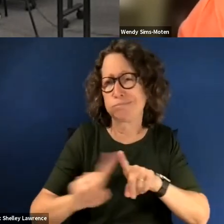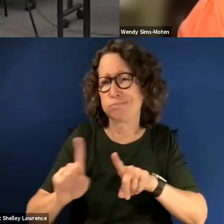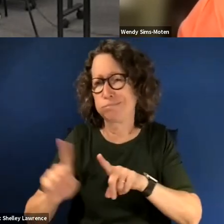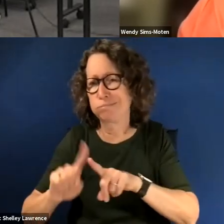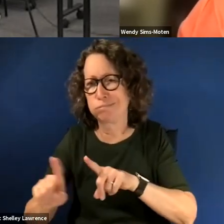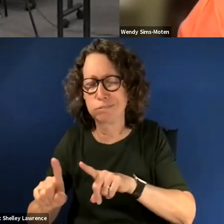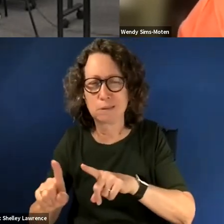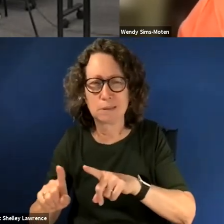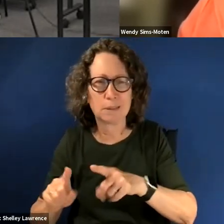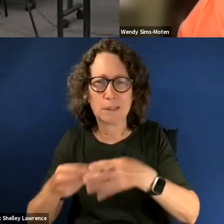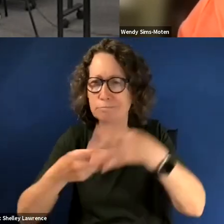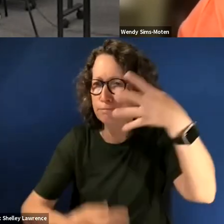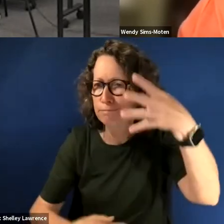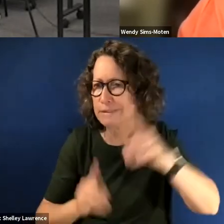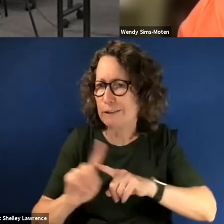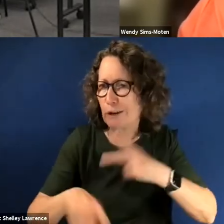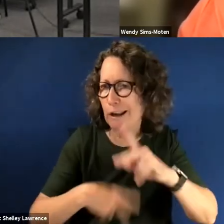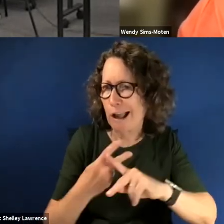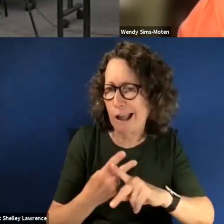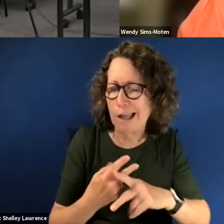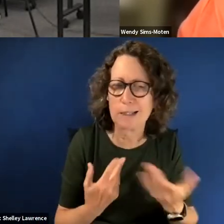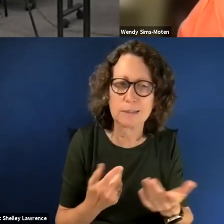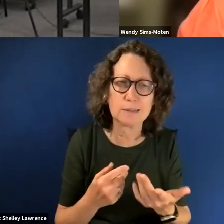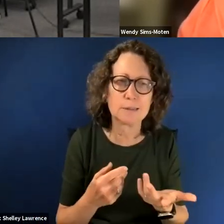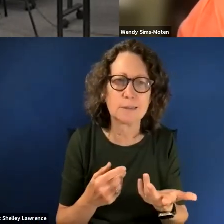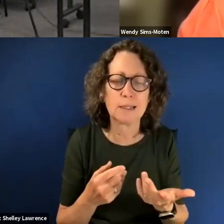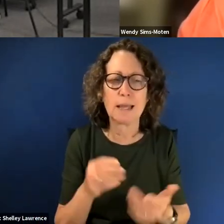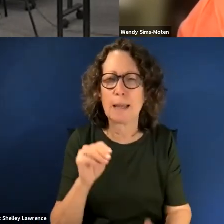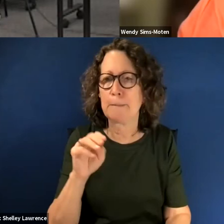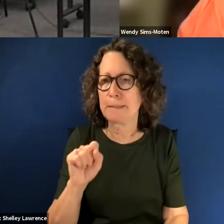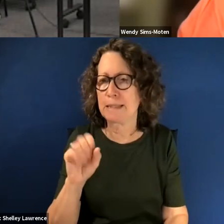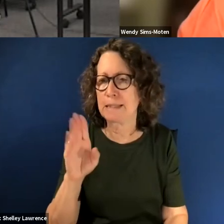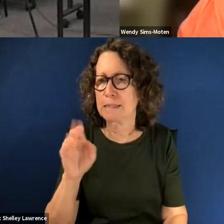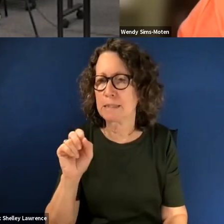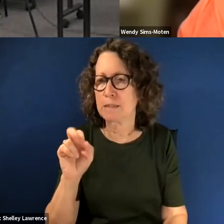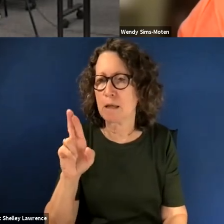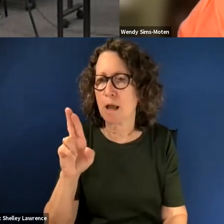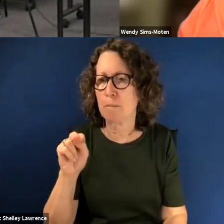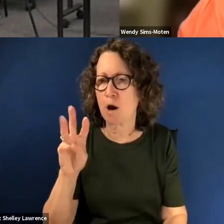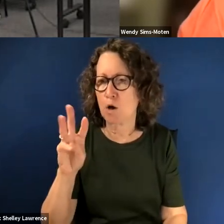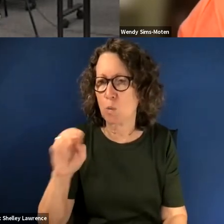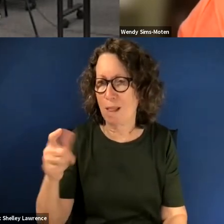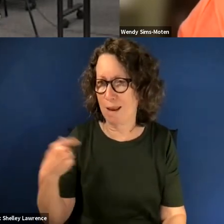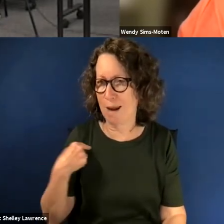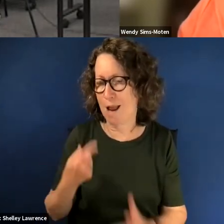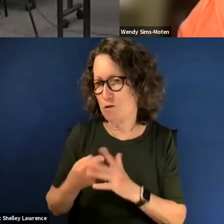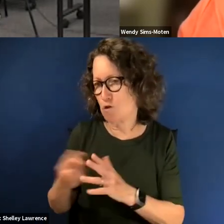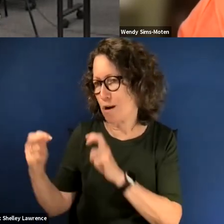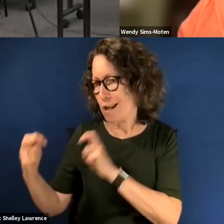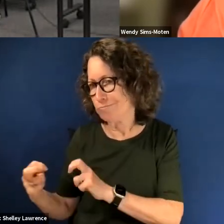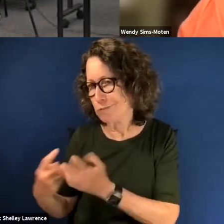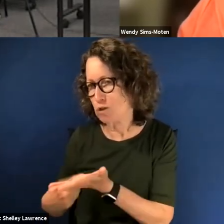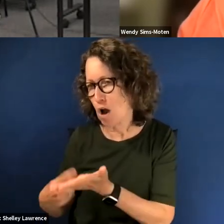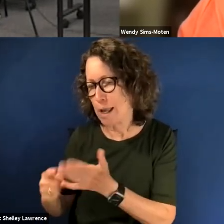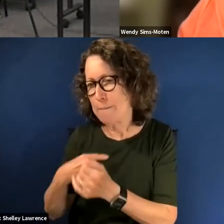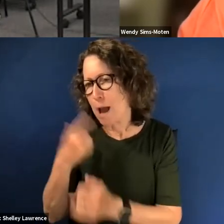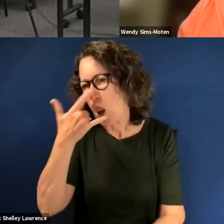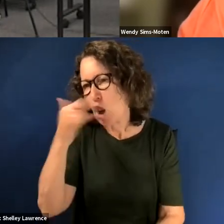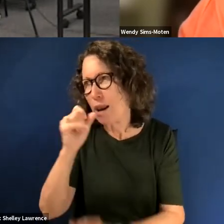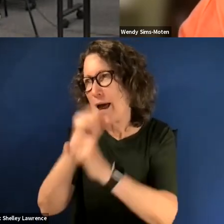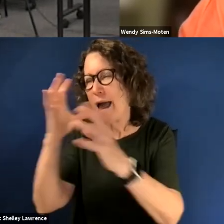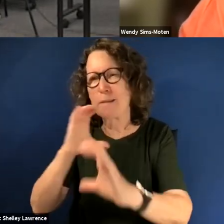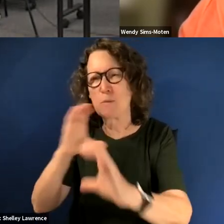variety of modes. Ms. Barnwell and I have already sat down and started talking about what that's going to look